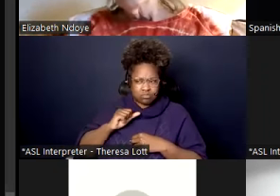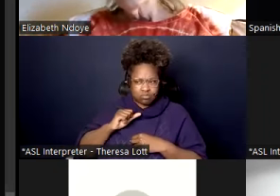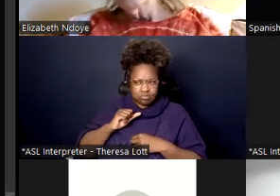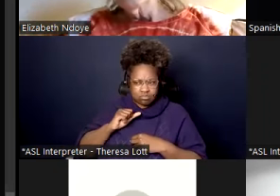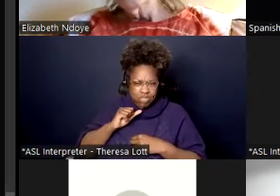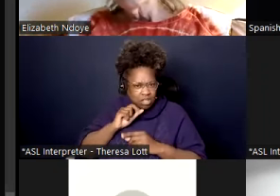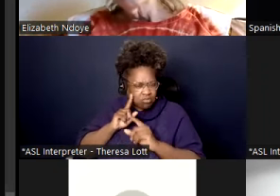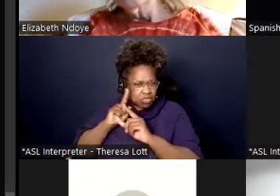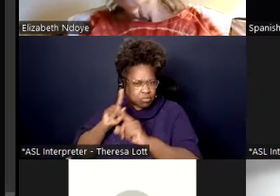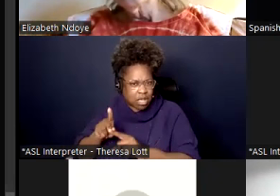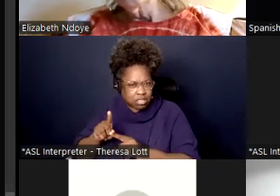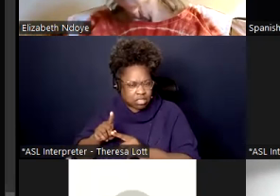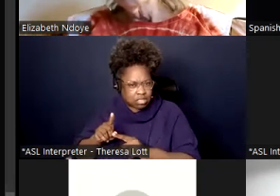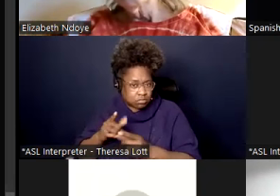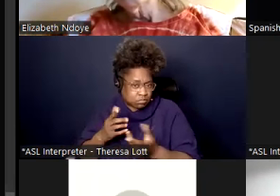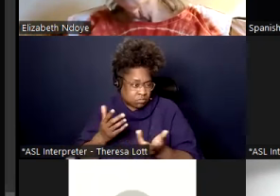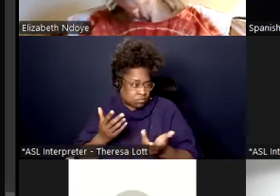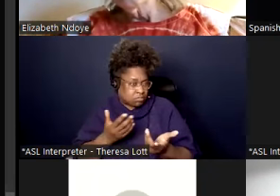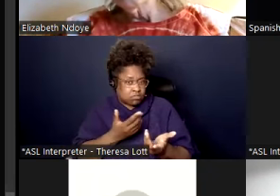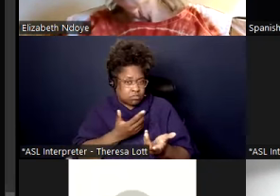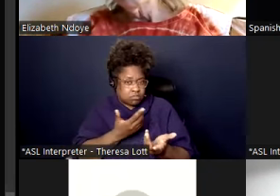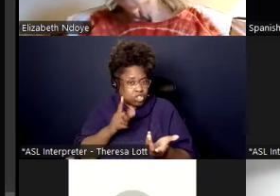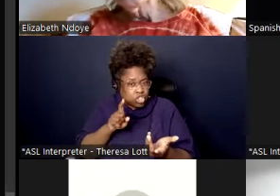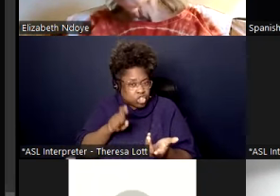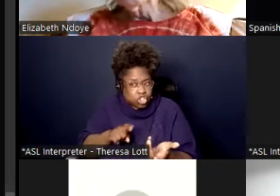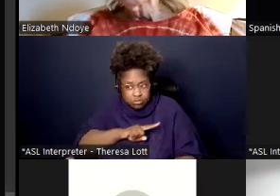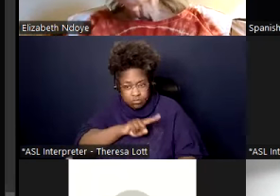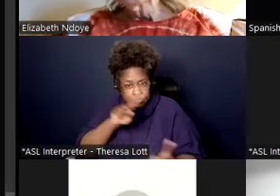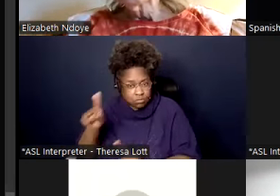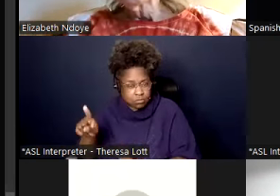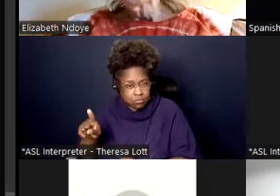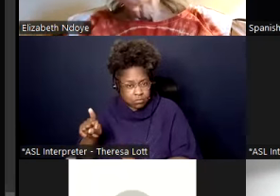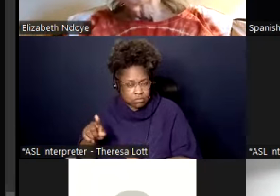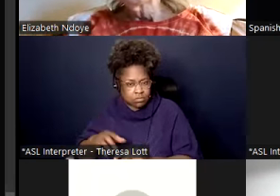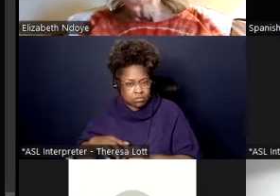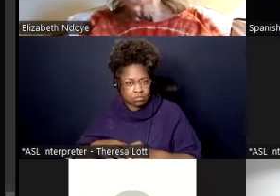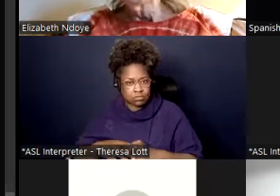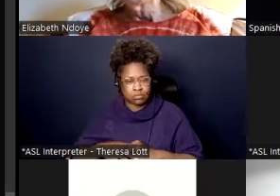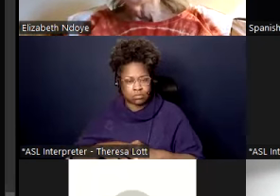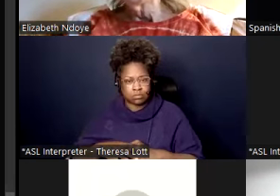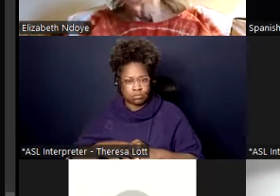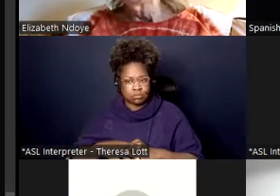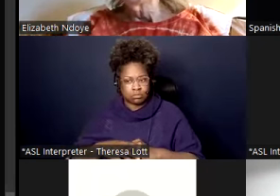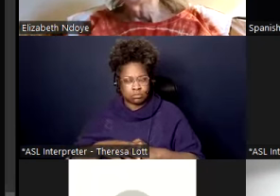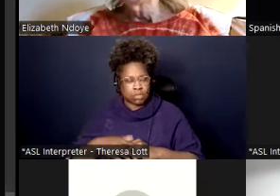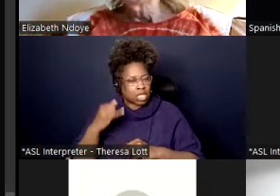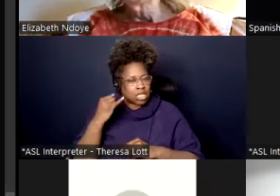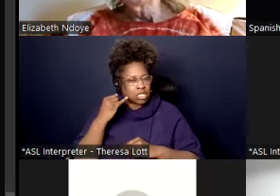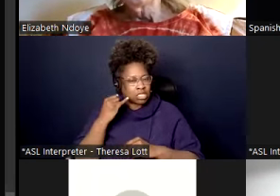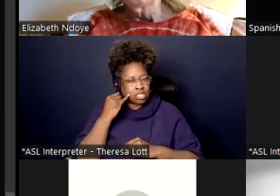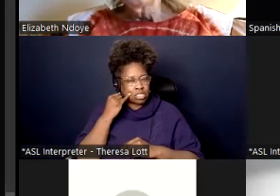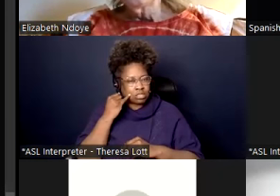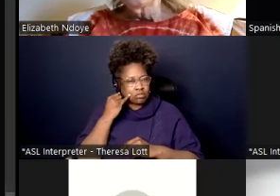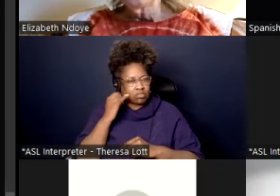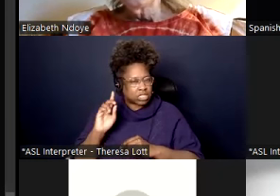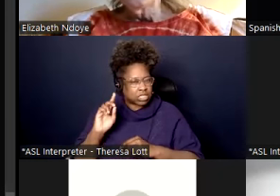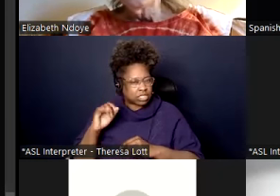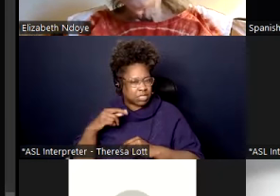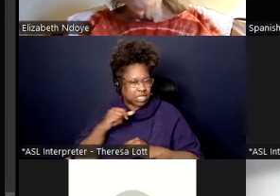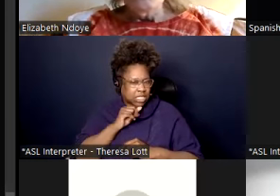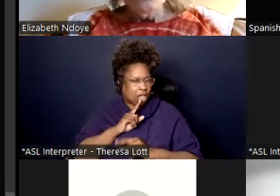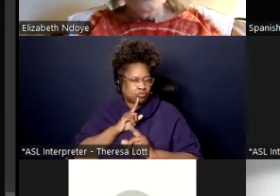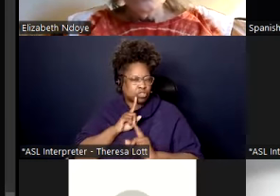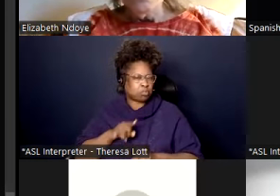way that they theoretically should have responded. And if they didn't, since they didn't respond, why